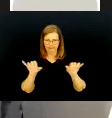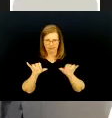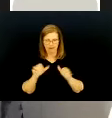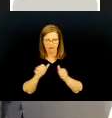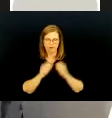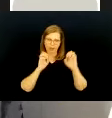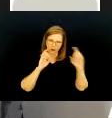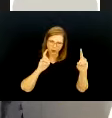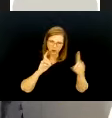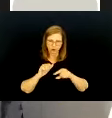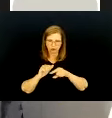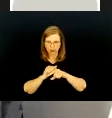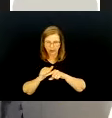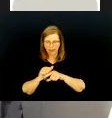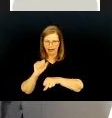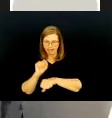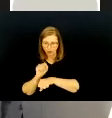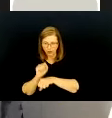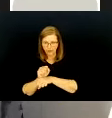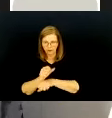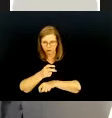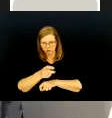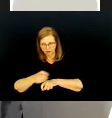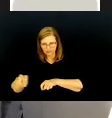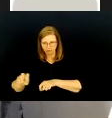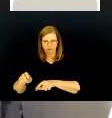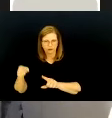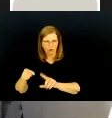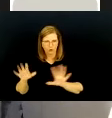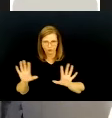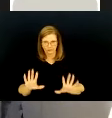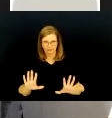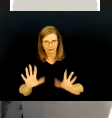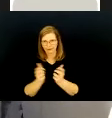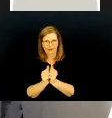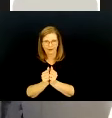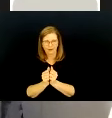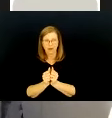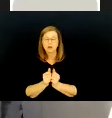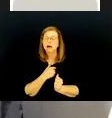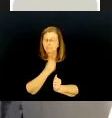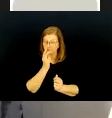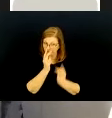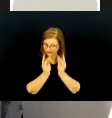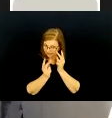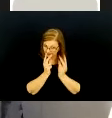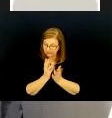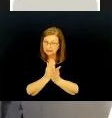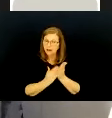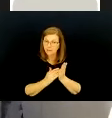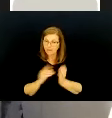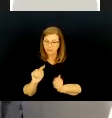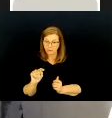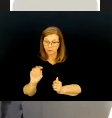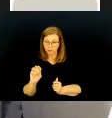and employment annual transition goals. I have seen in some of the tools